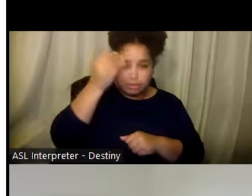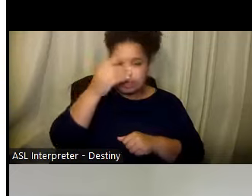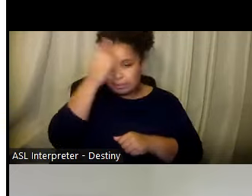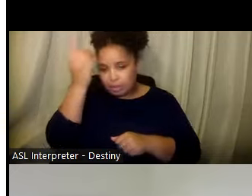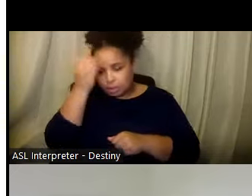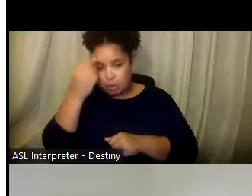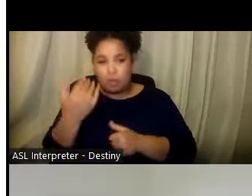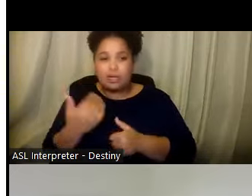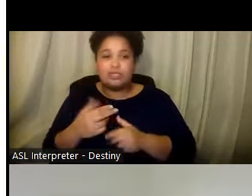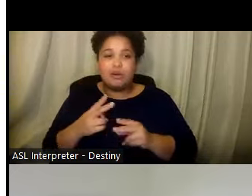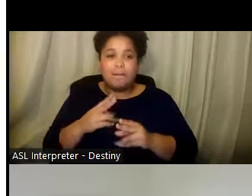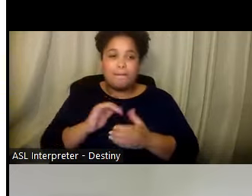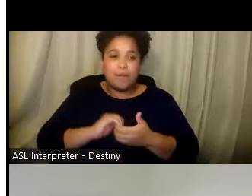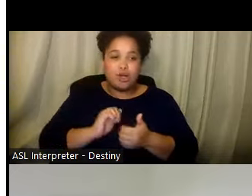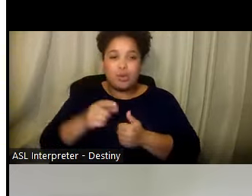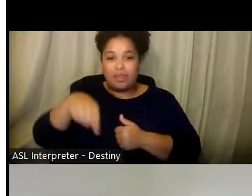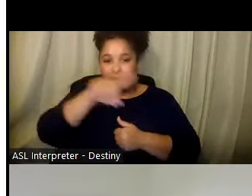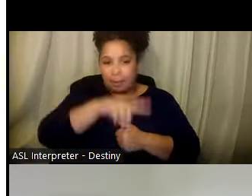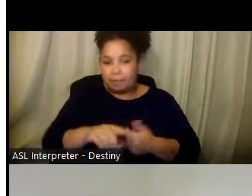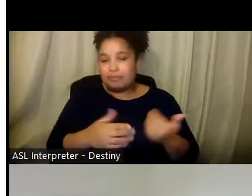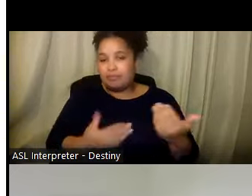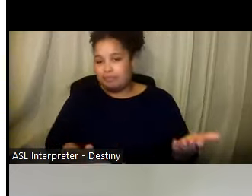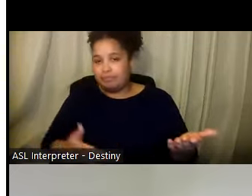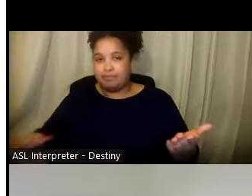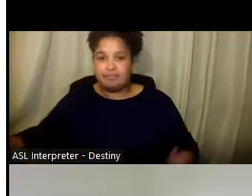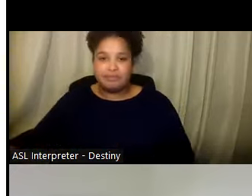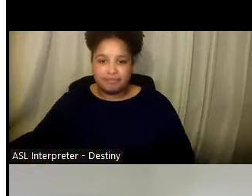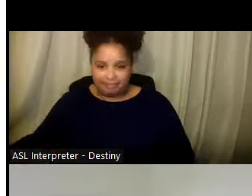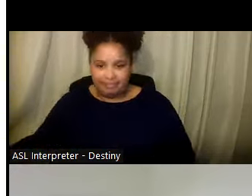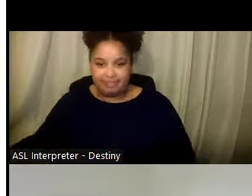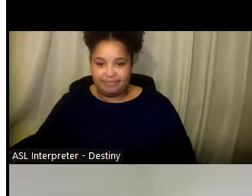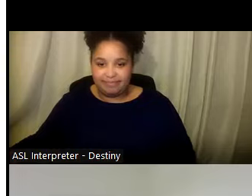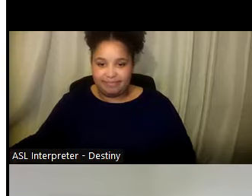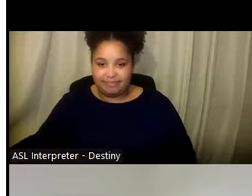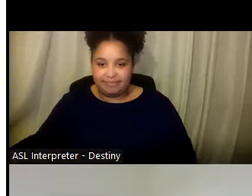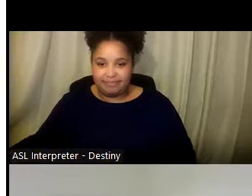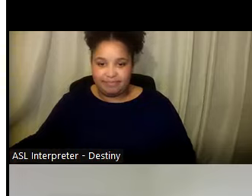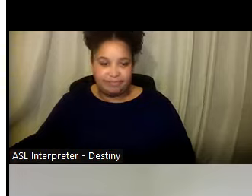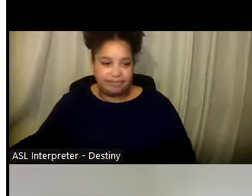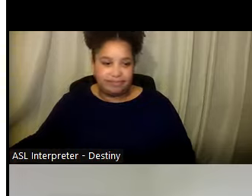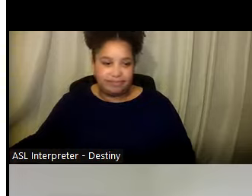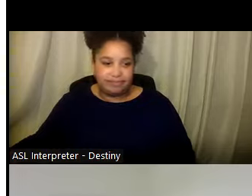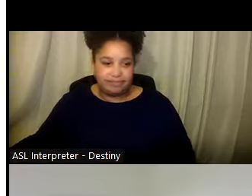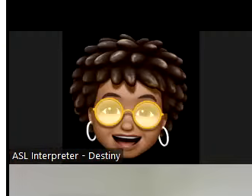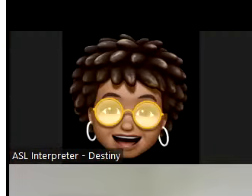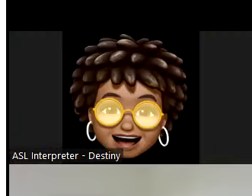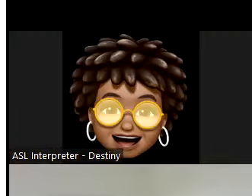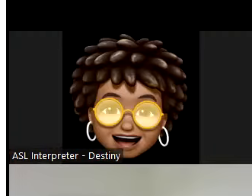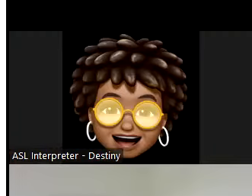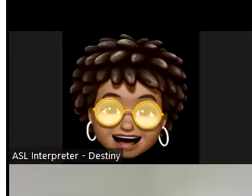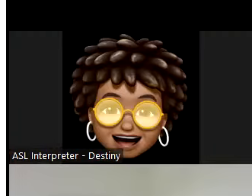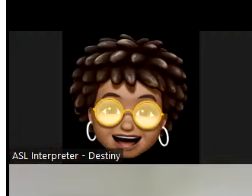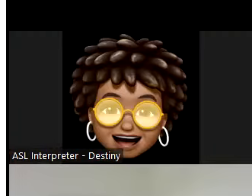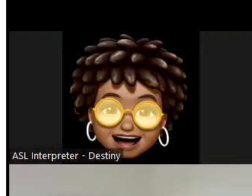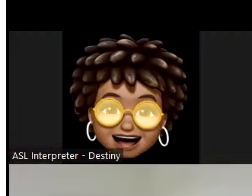specialists and experts. So here are all of our really, really great partners. We wouldn't be able to do the great work that we do without them. And really the